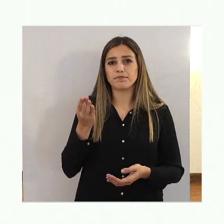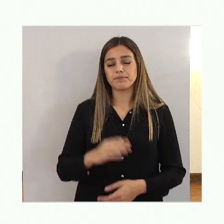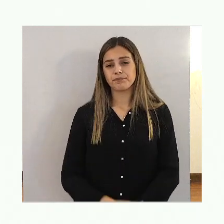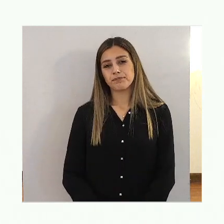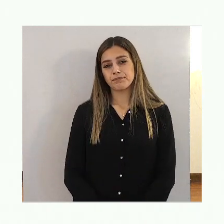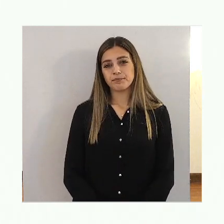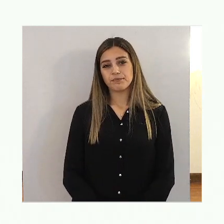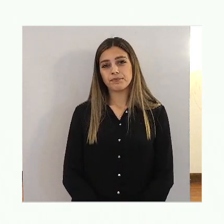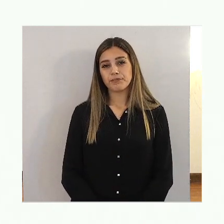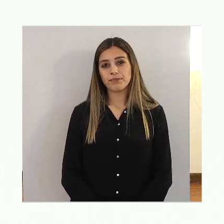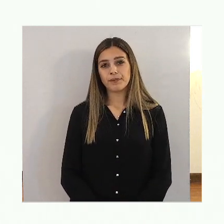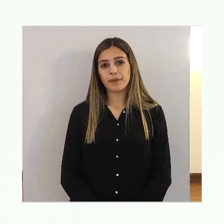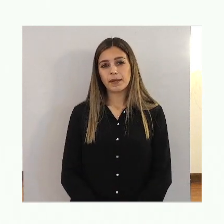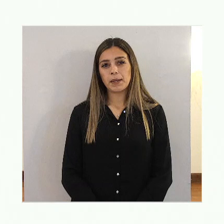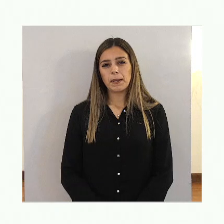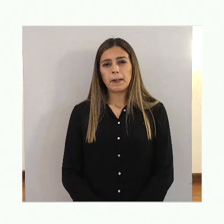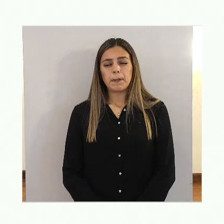To provide a trivial comparison,